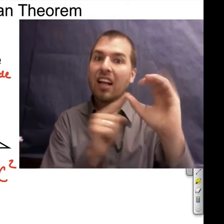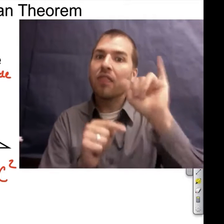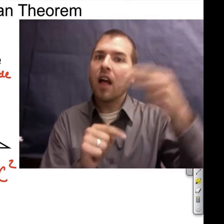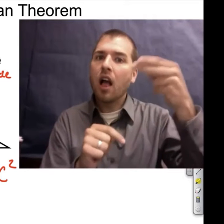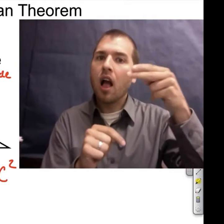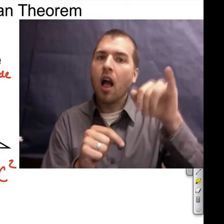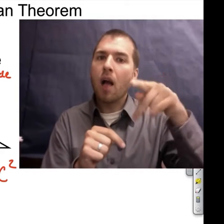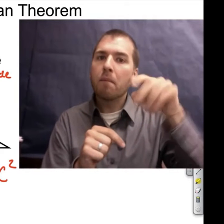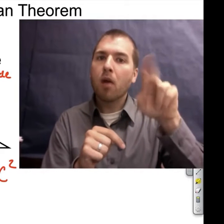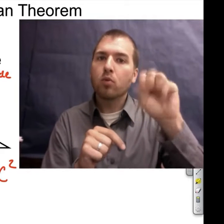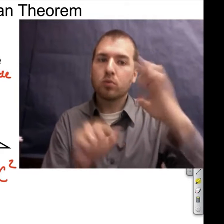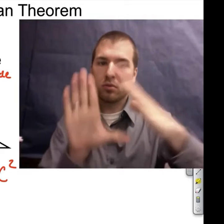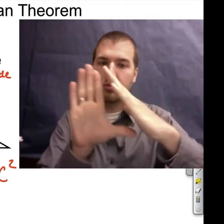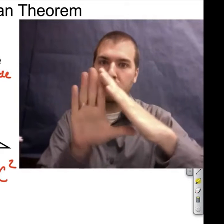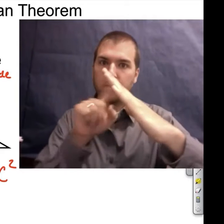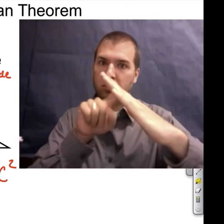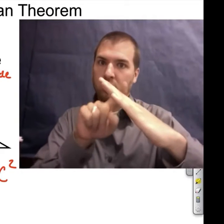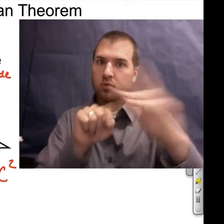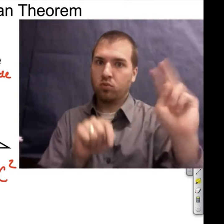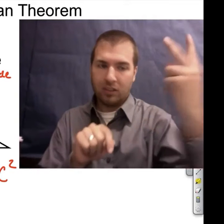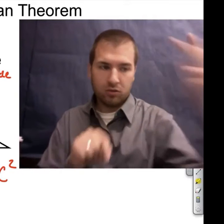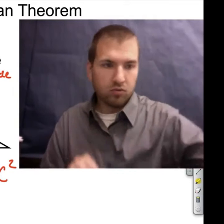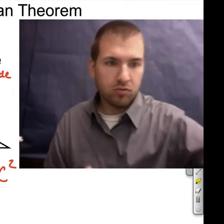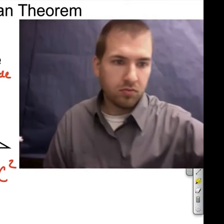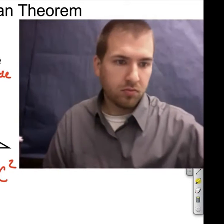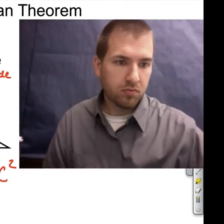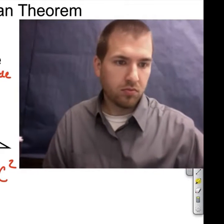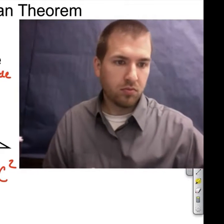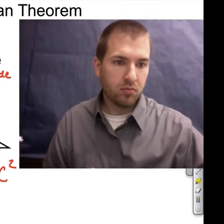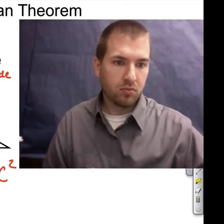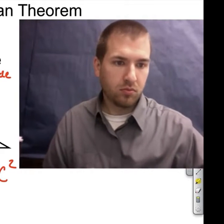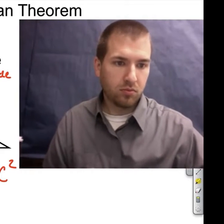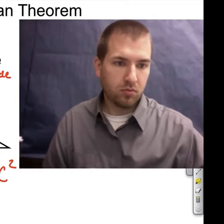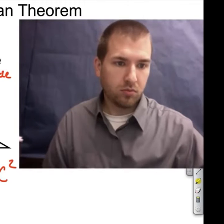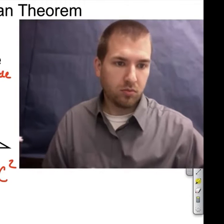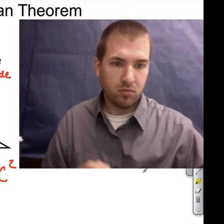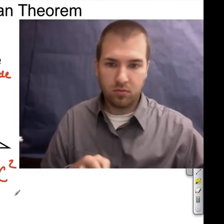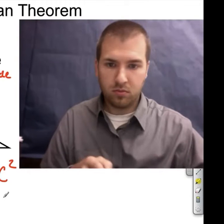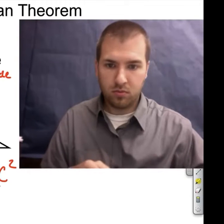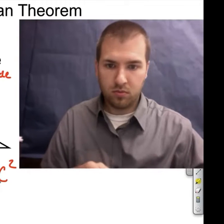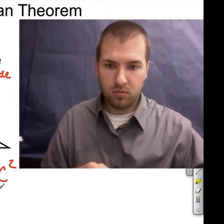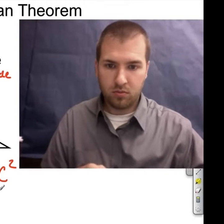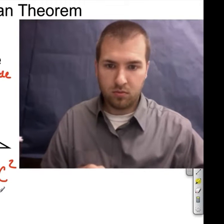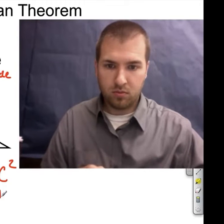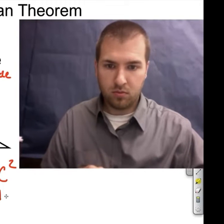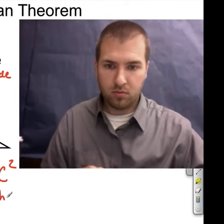square them and then add them. And then c is the hypotenuse, remember. That also squared.